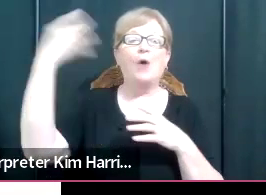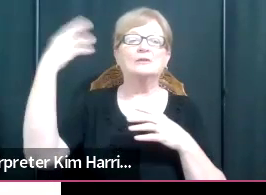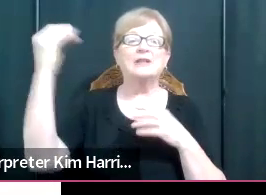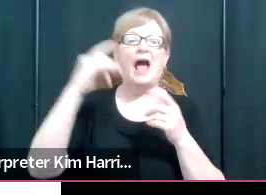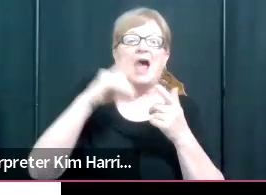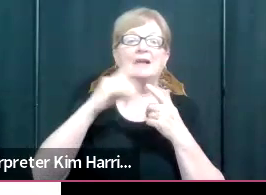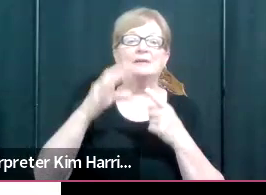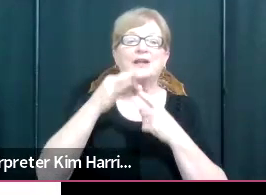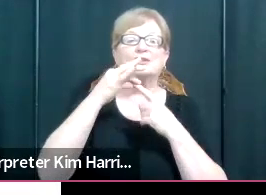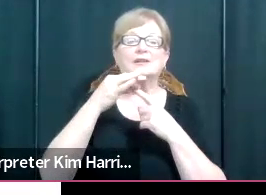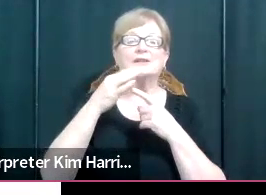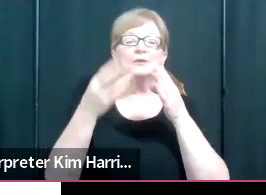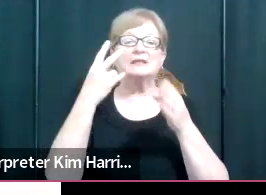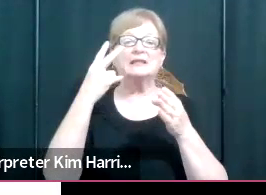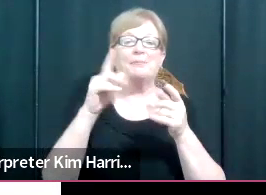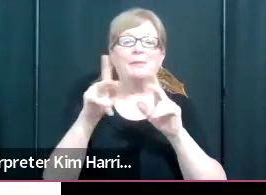specialists on either side of them.